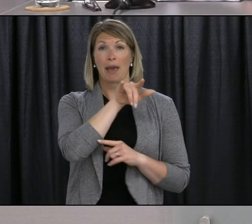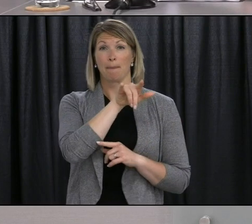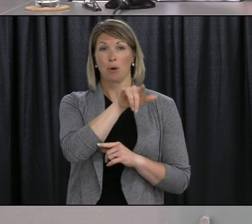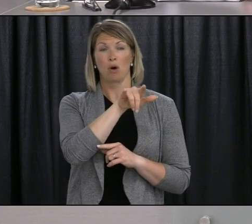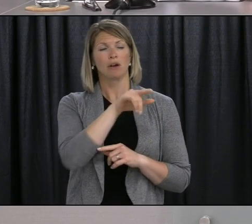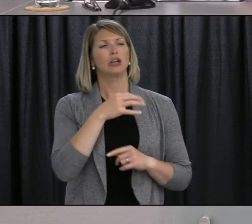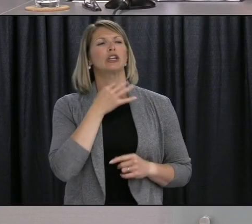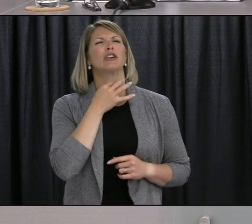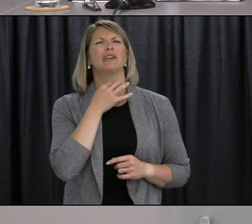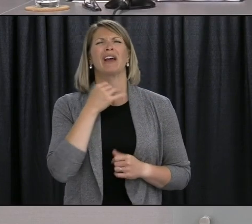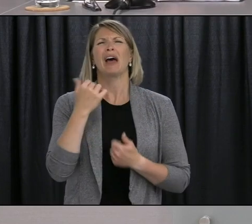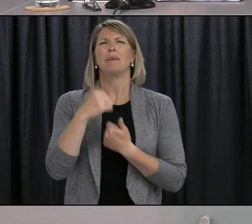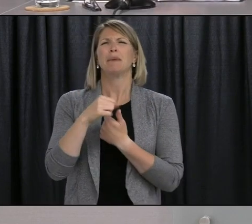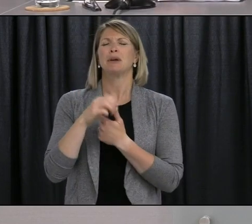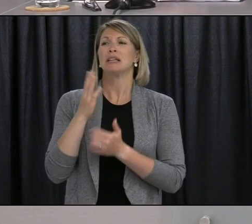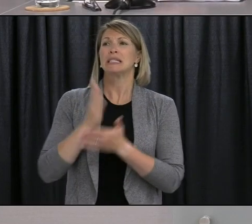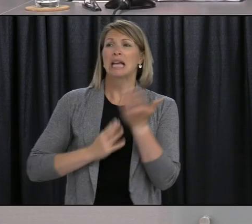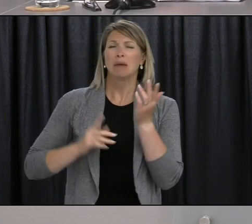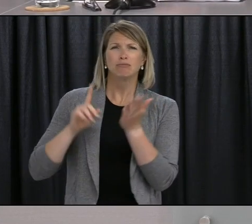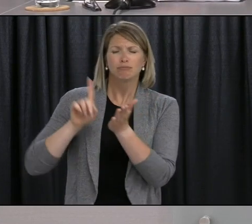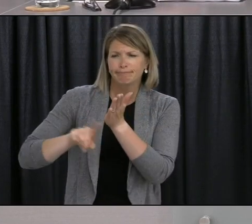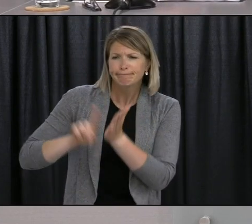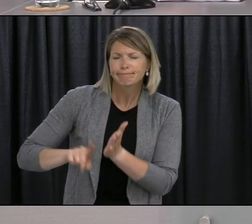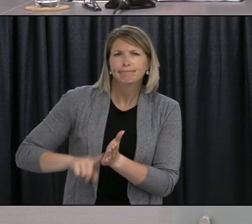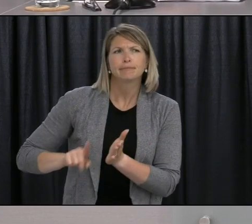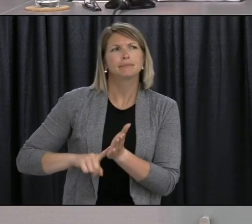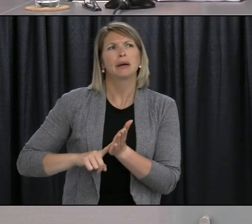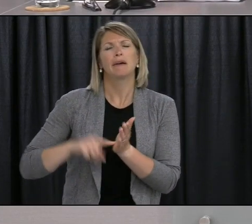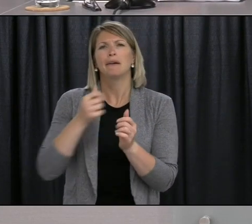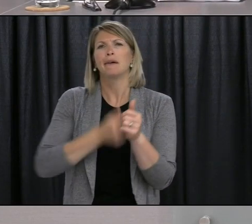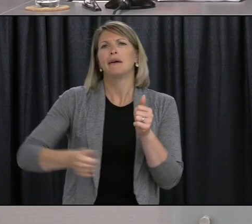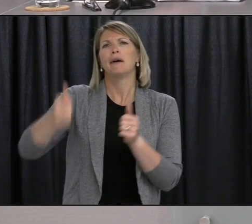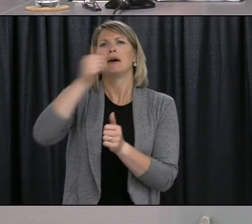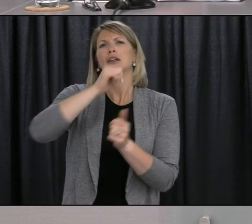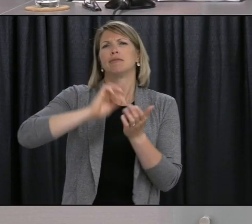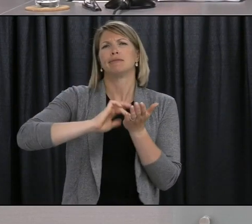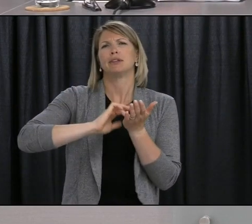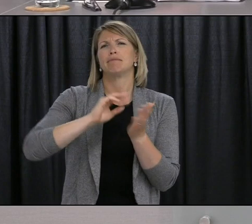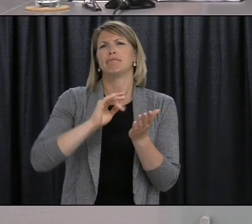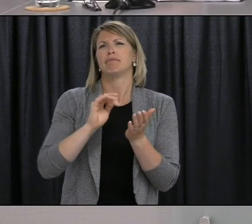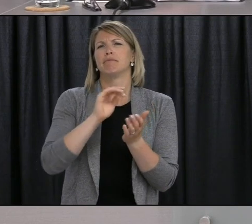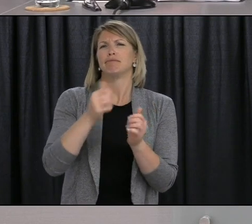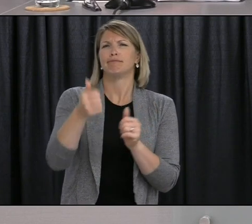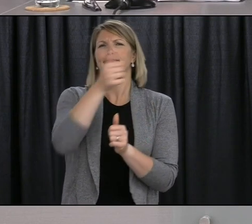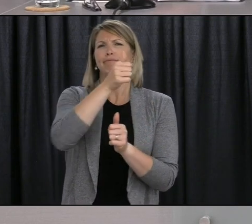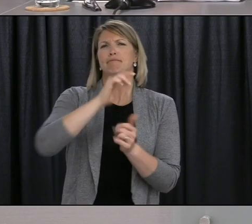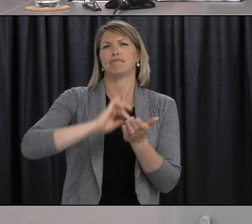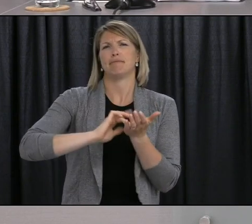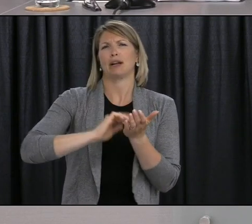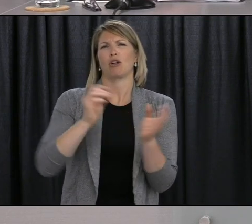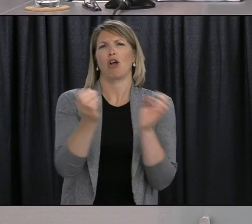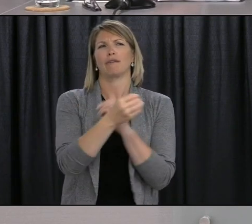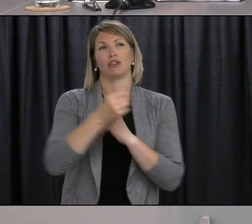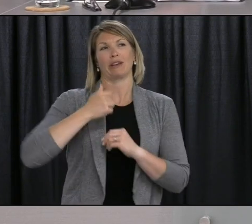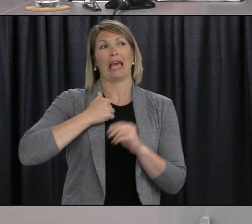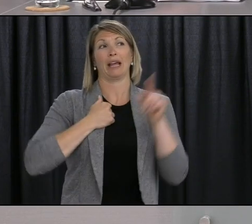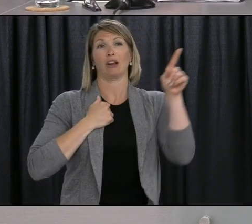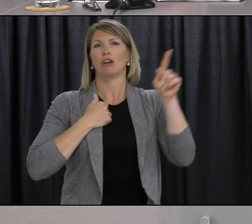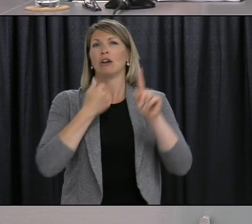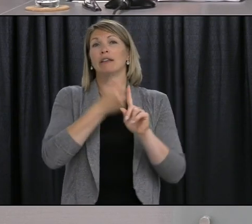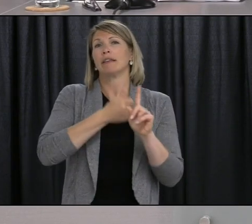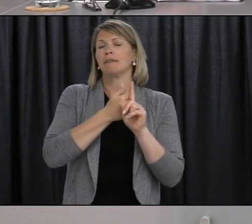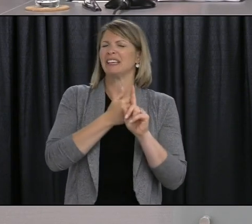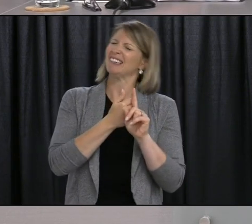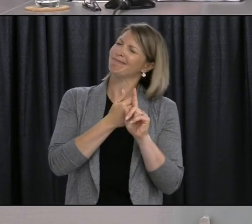Medical Officer Canada, or Health Officer, has also expressed doubts in the past. Why do you think the government is changing